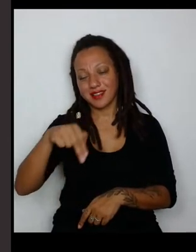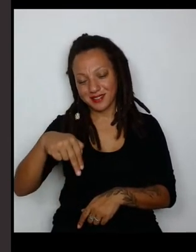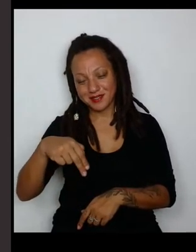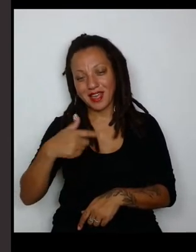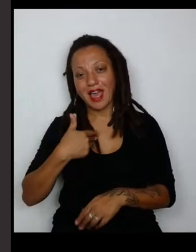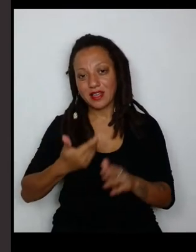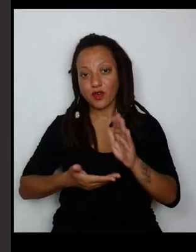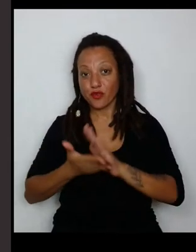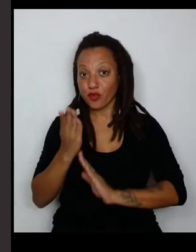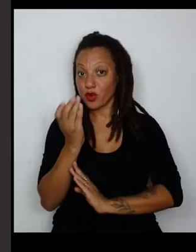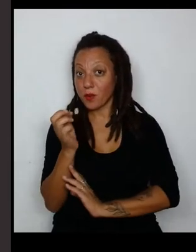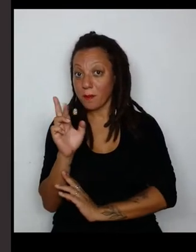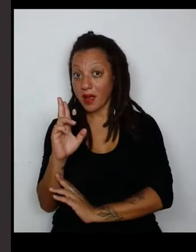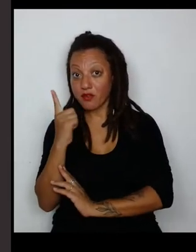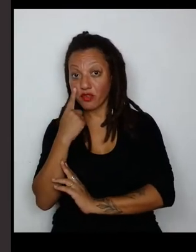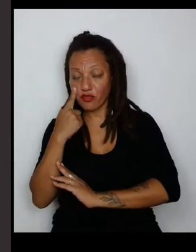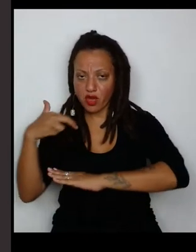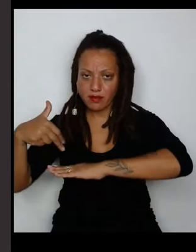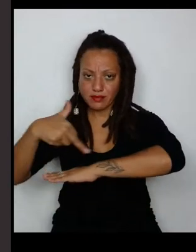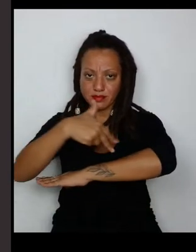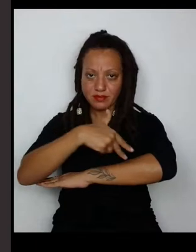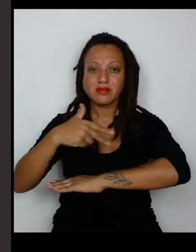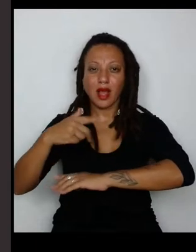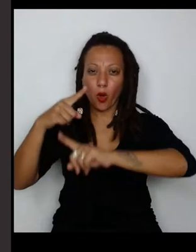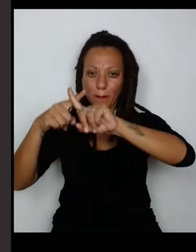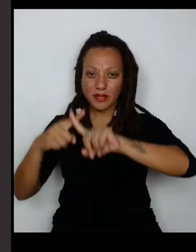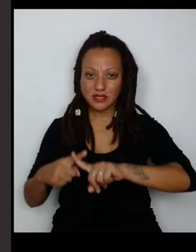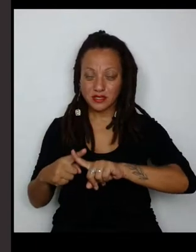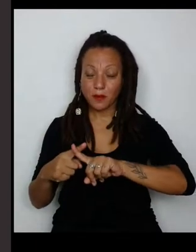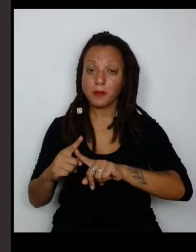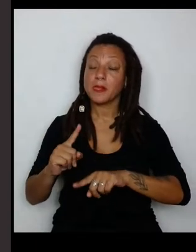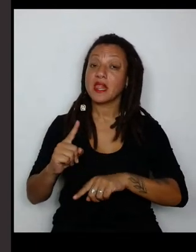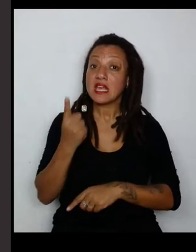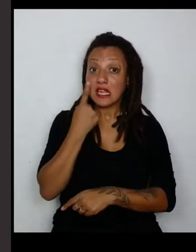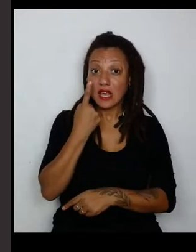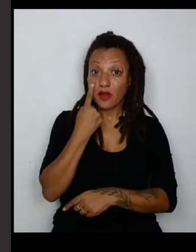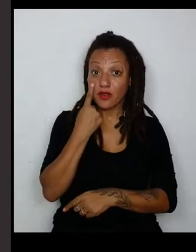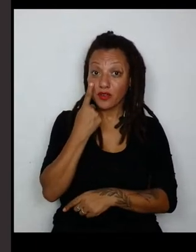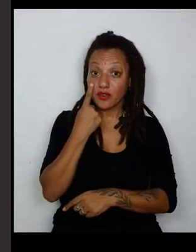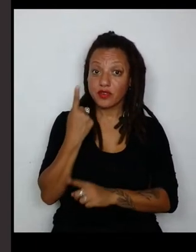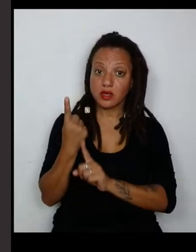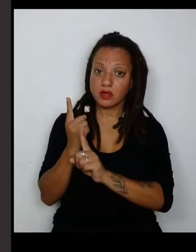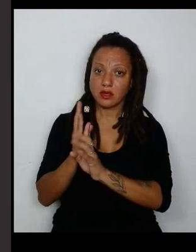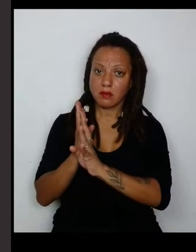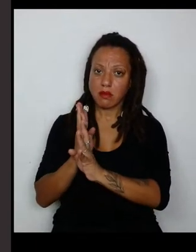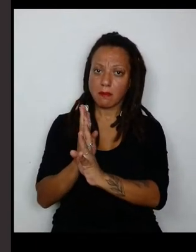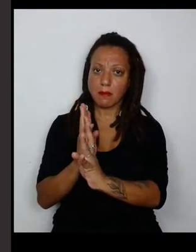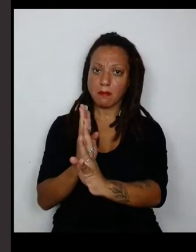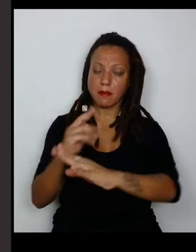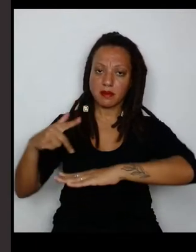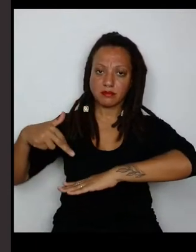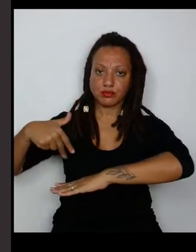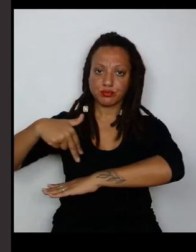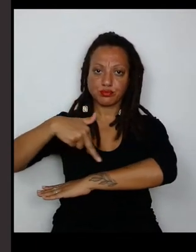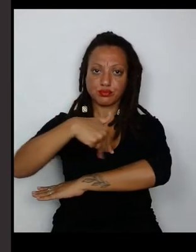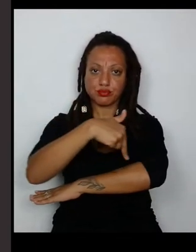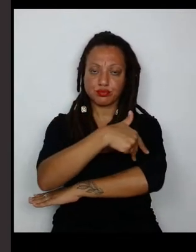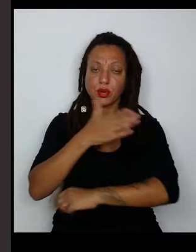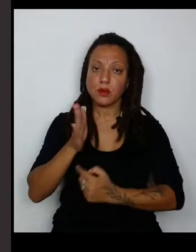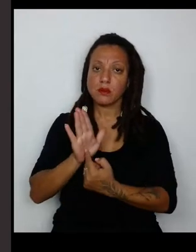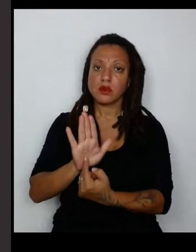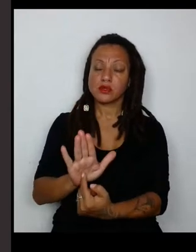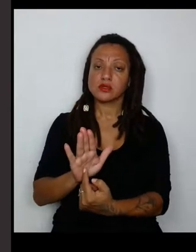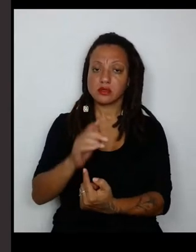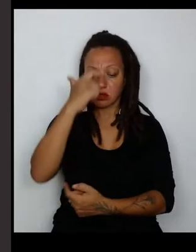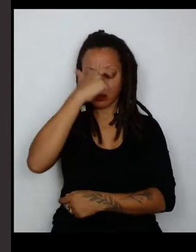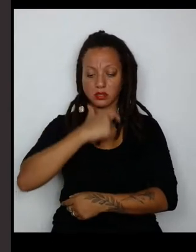after another strutting down a runway showing off her legs feminine walk and most of all lack of any visible bulge between her legs